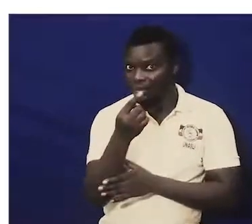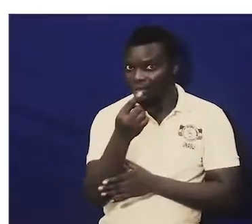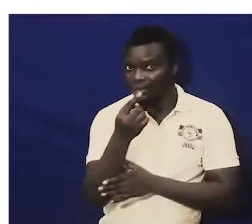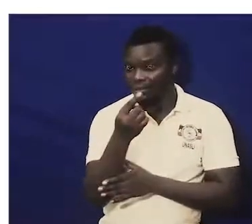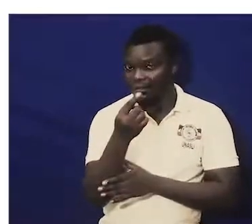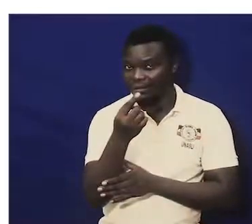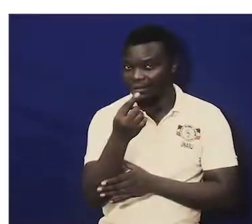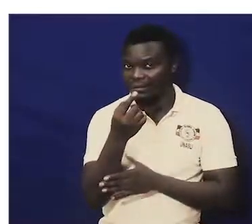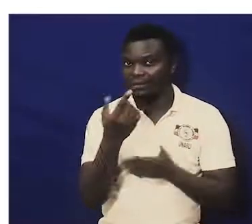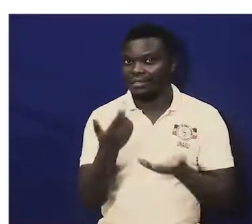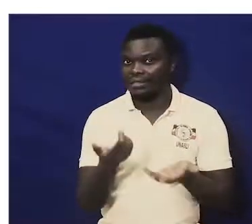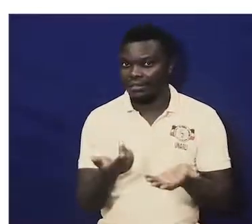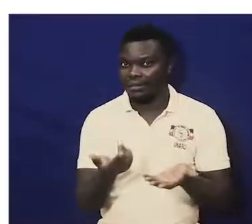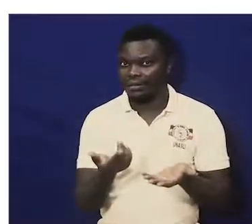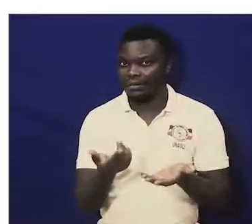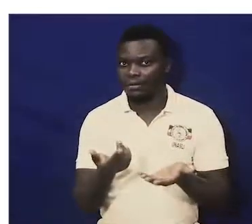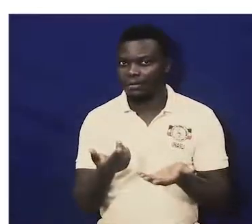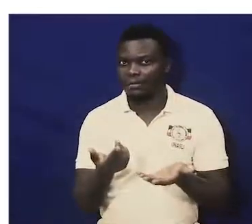18,000 shillings,